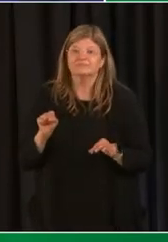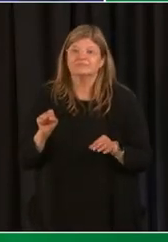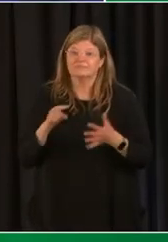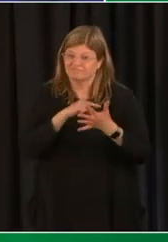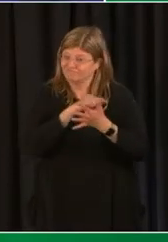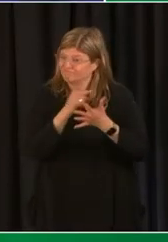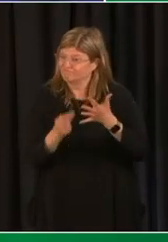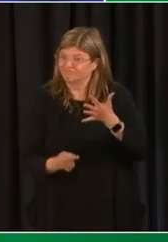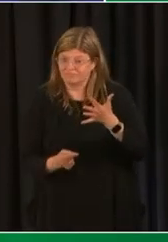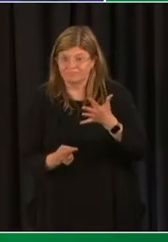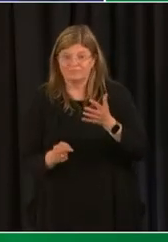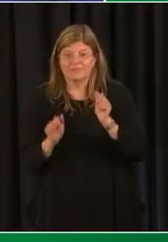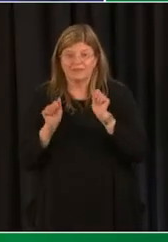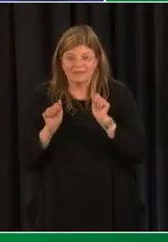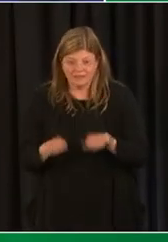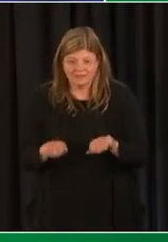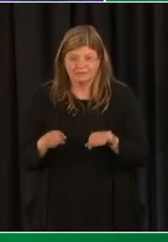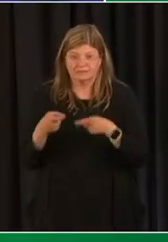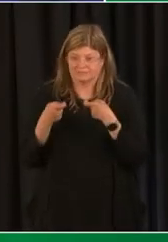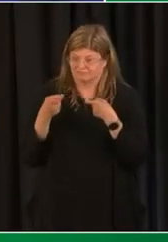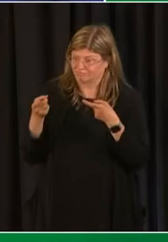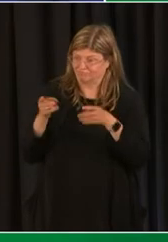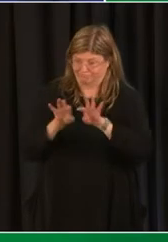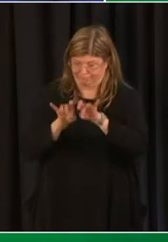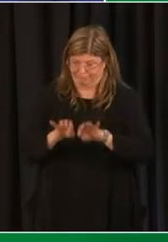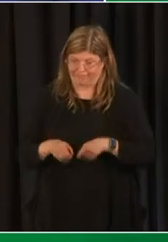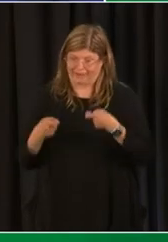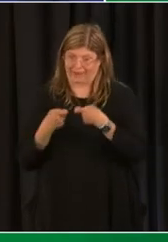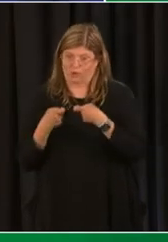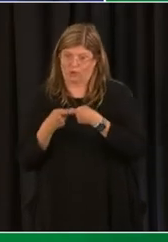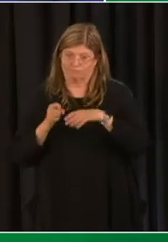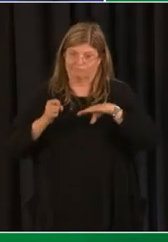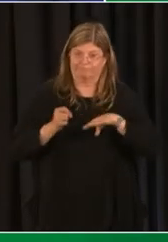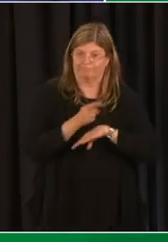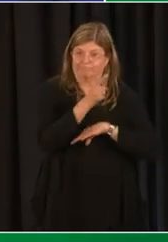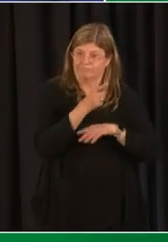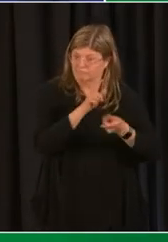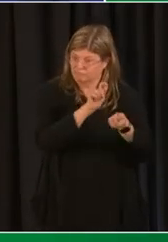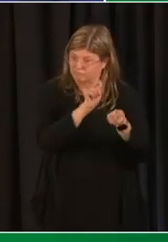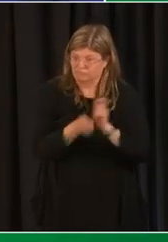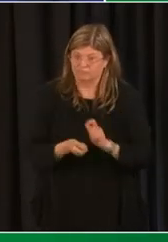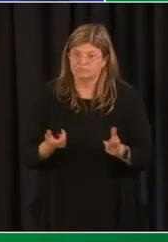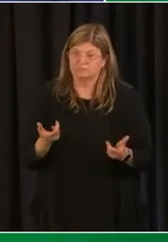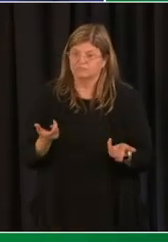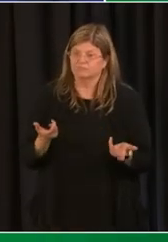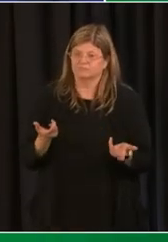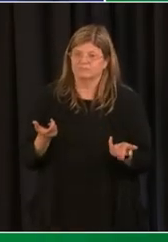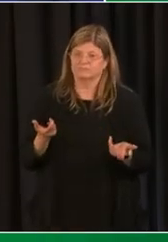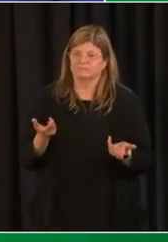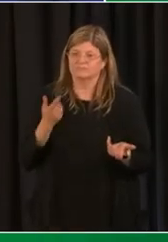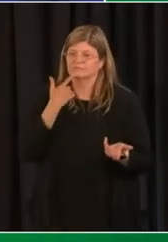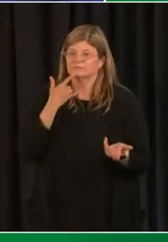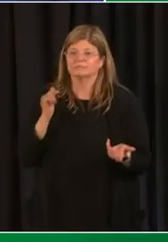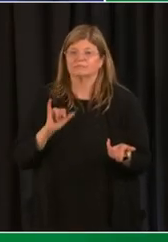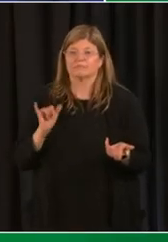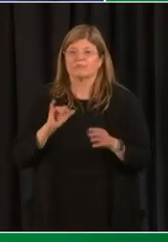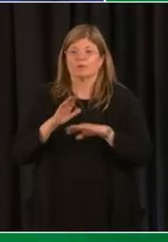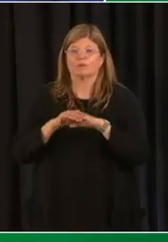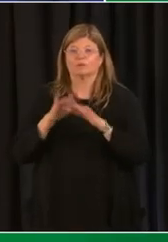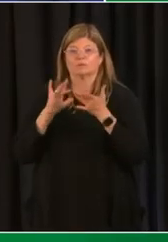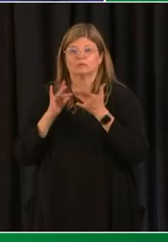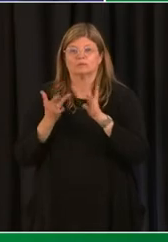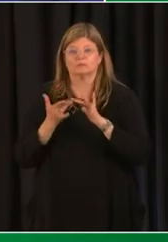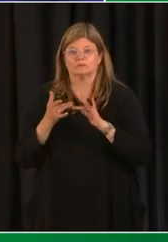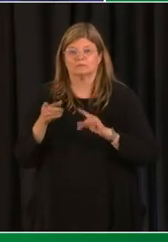right there, but to be able to do it electronically in those languages, there's just an issue with something on the website